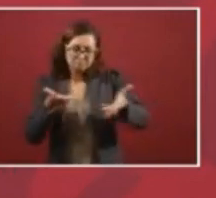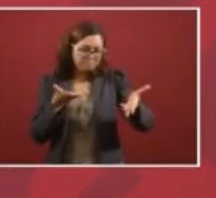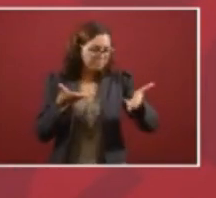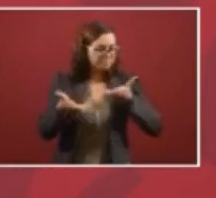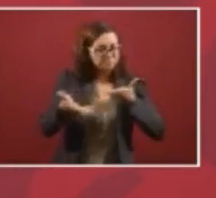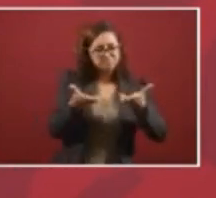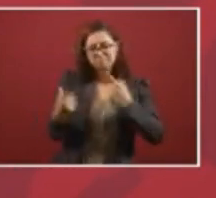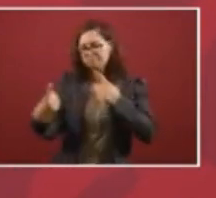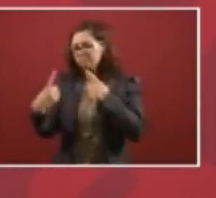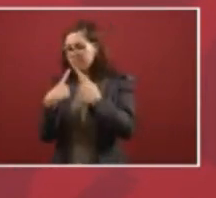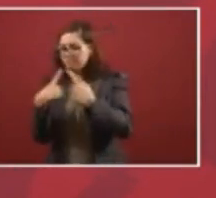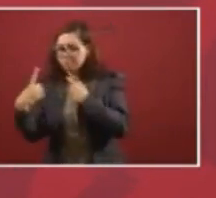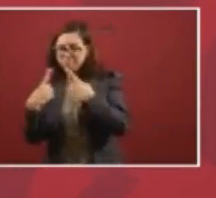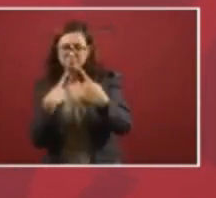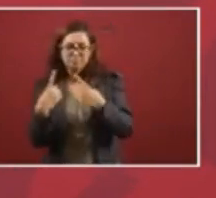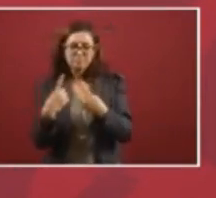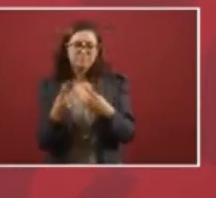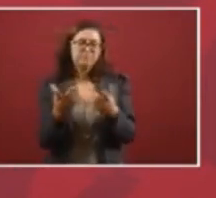come to an agreement